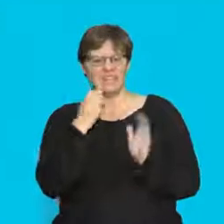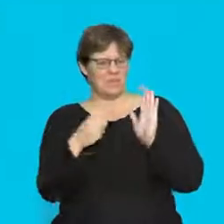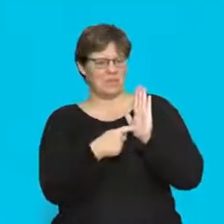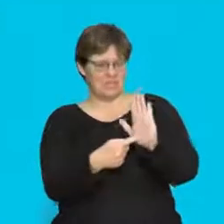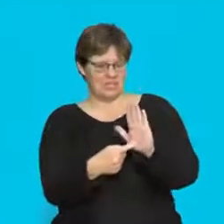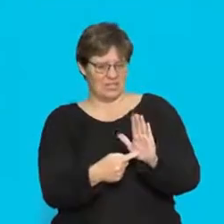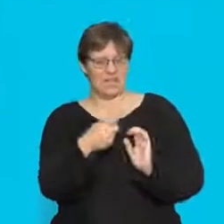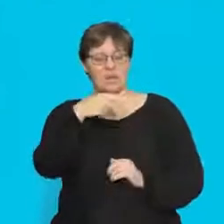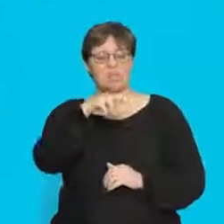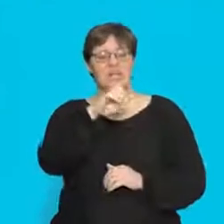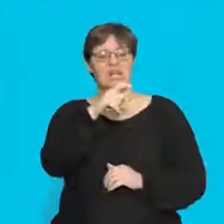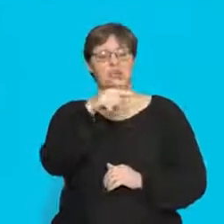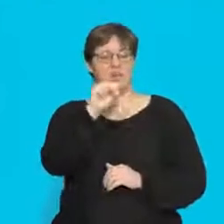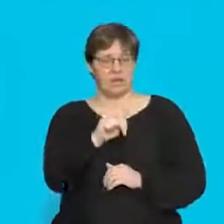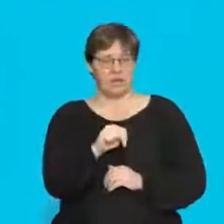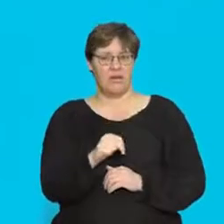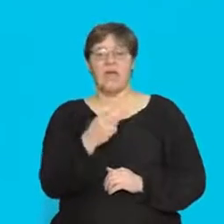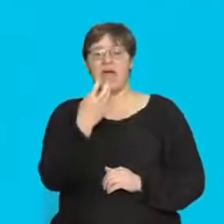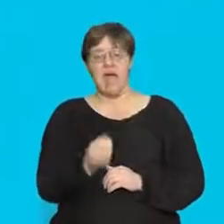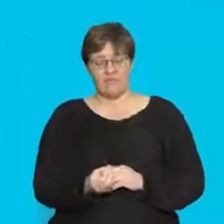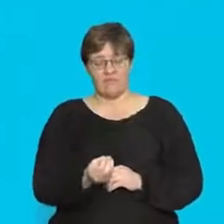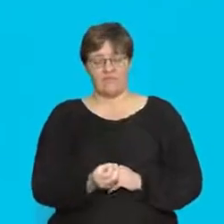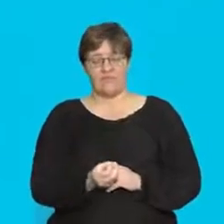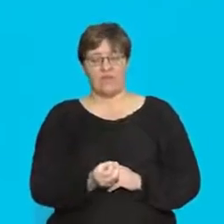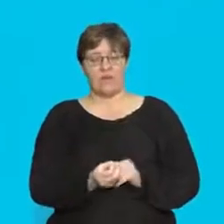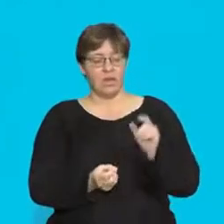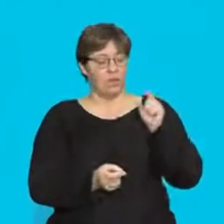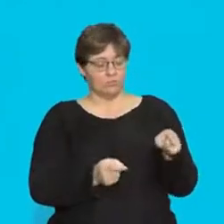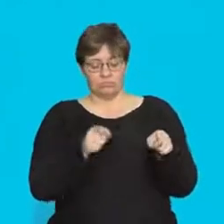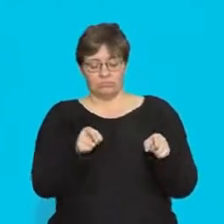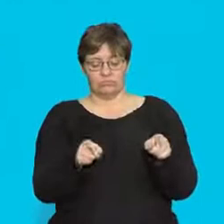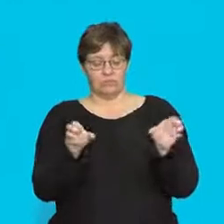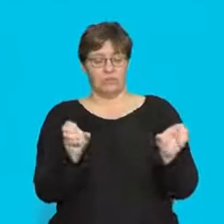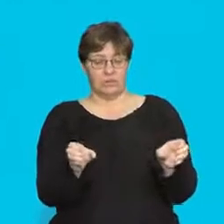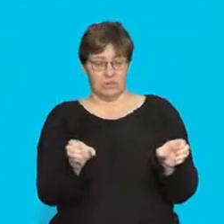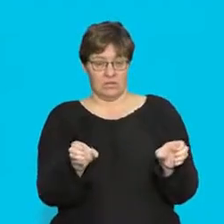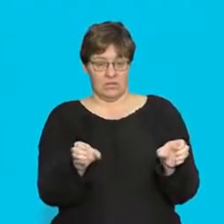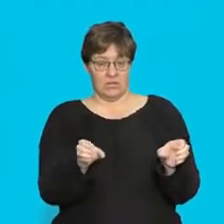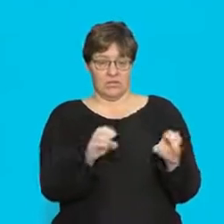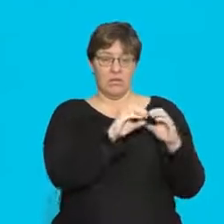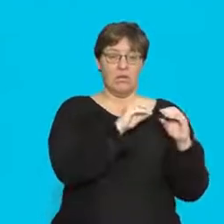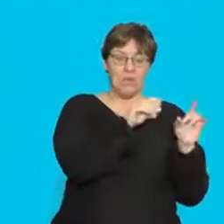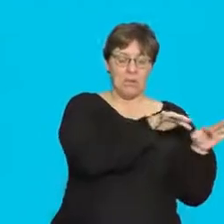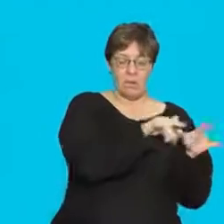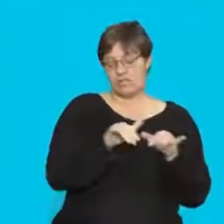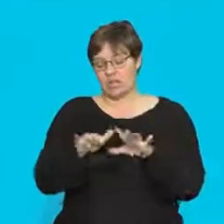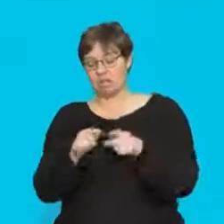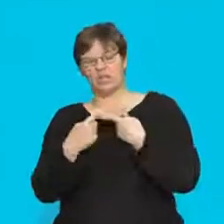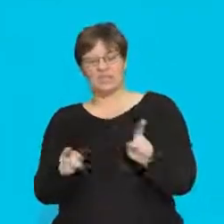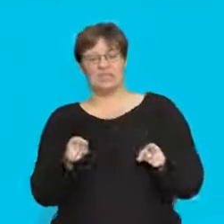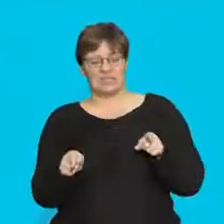In predation, we've got two organisms, and they're going to be from different